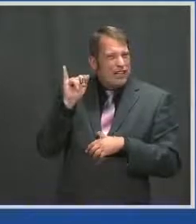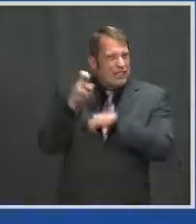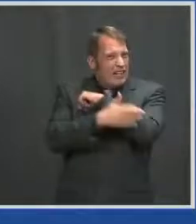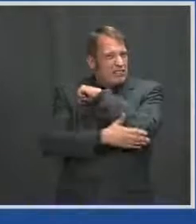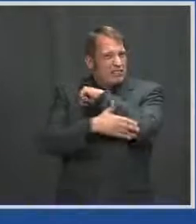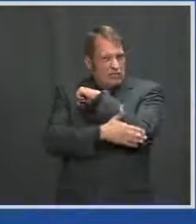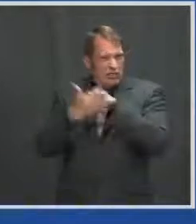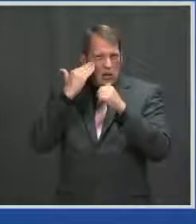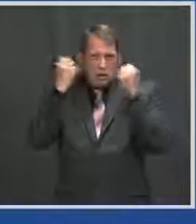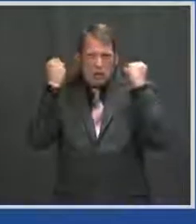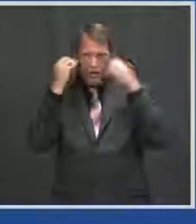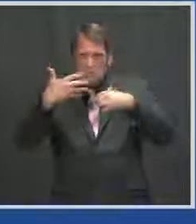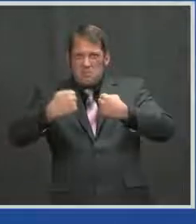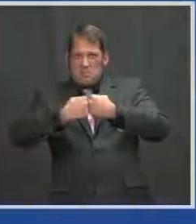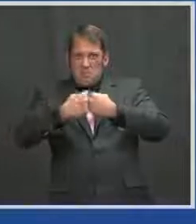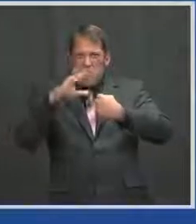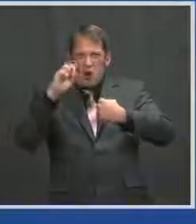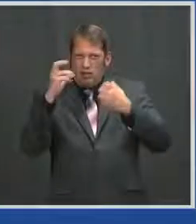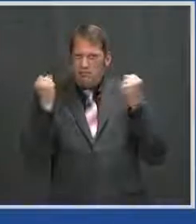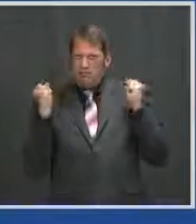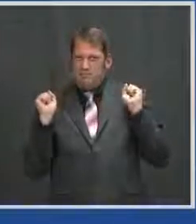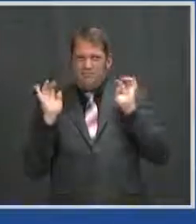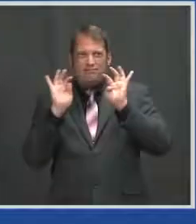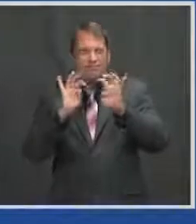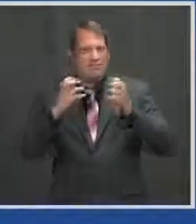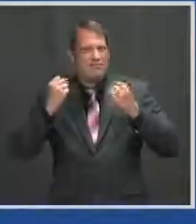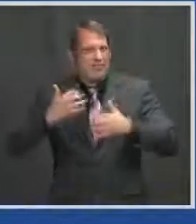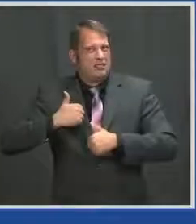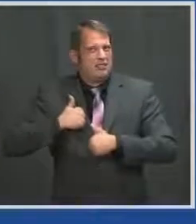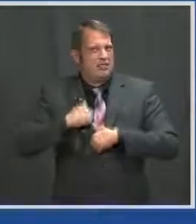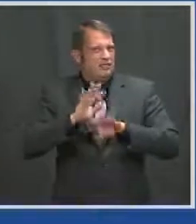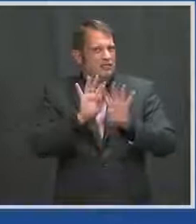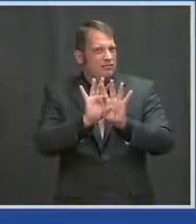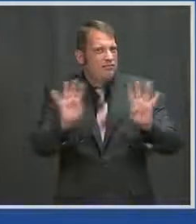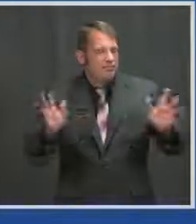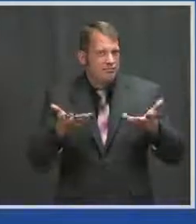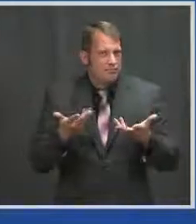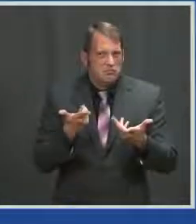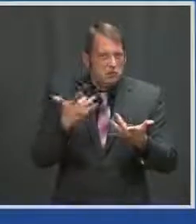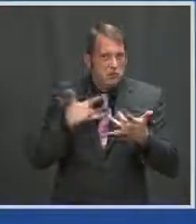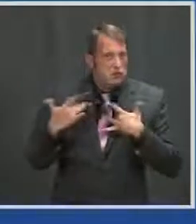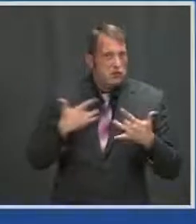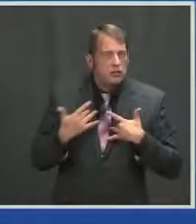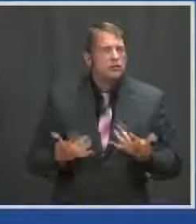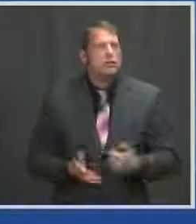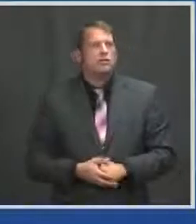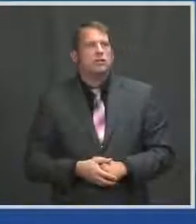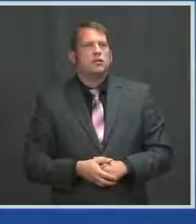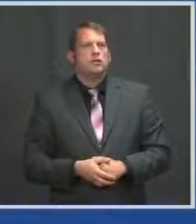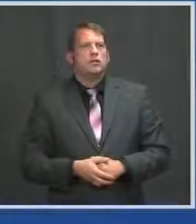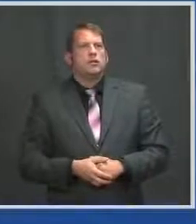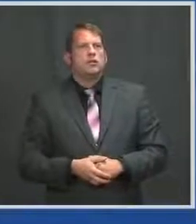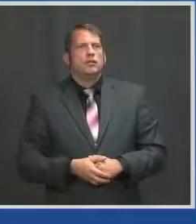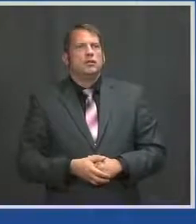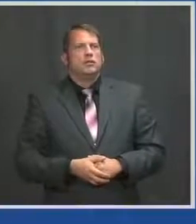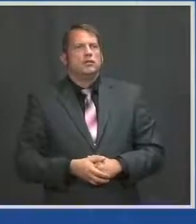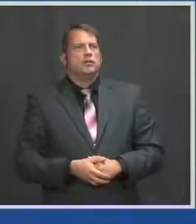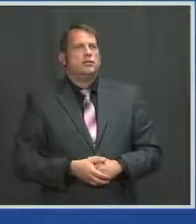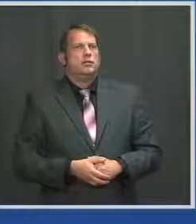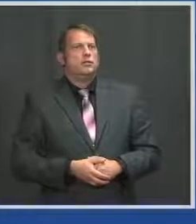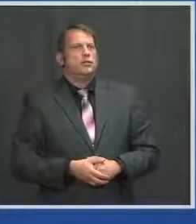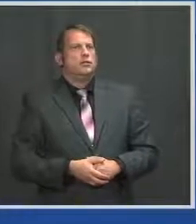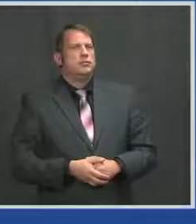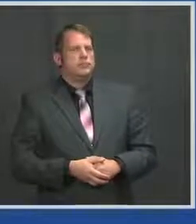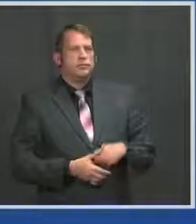him? Does not impact my desire to have the one-on-one meeting, and you notice he had more troops before. He's withdrawn troops. There's still troops amassed,